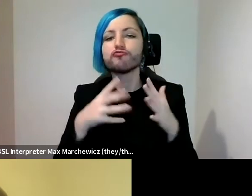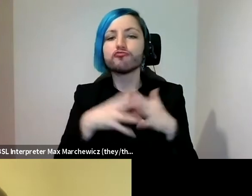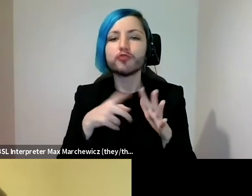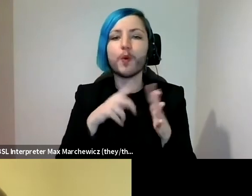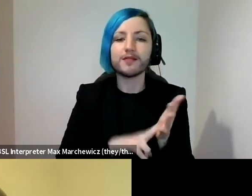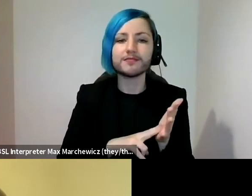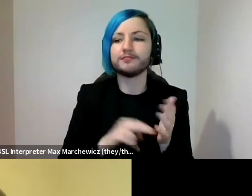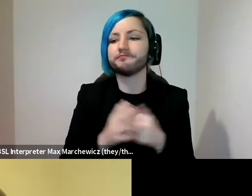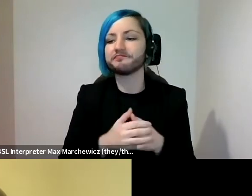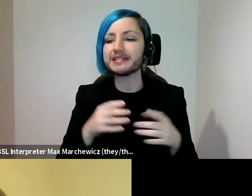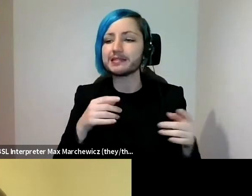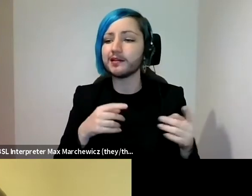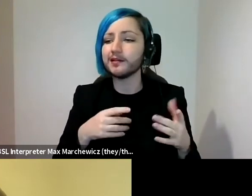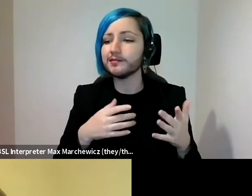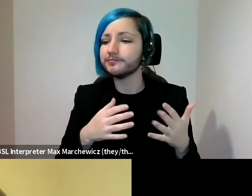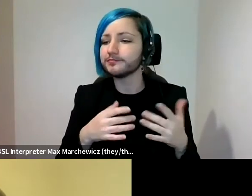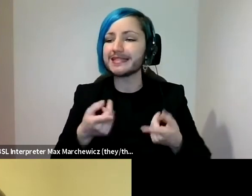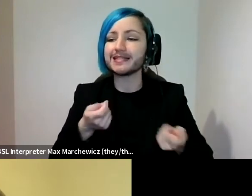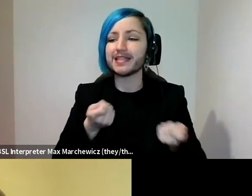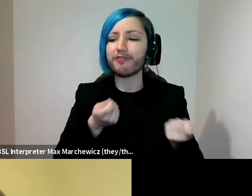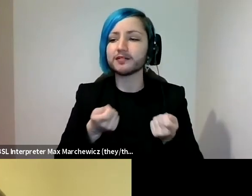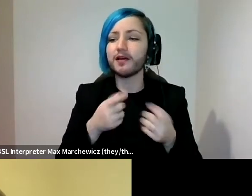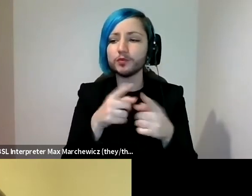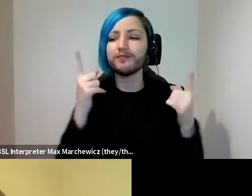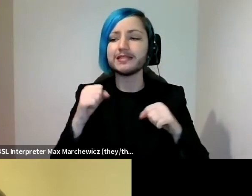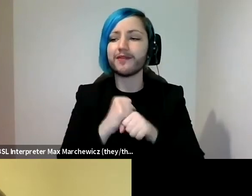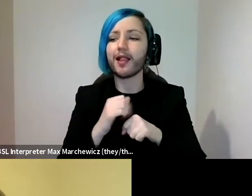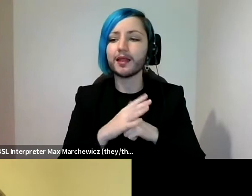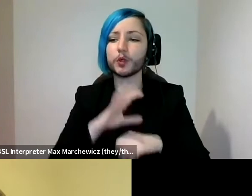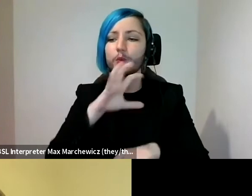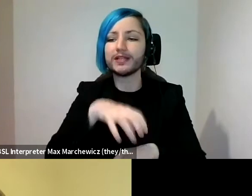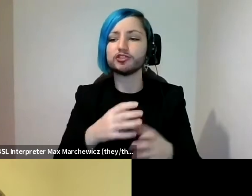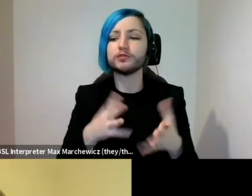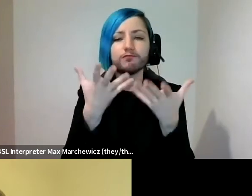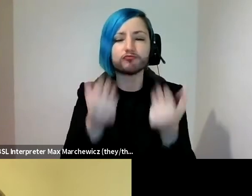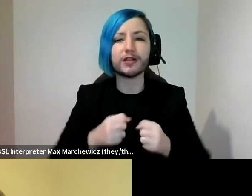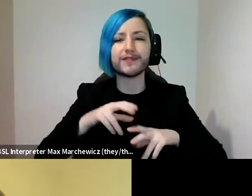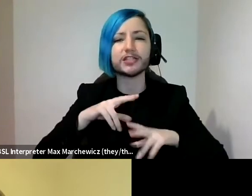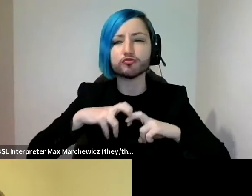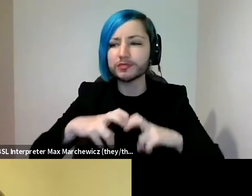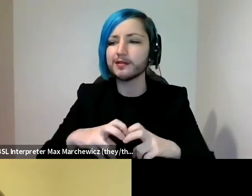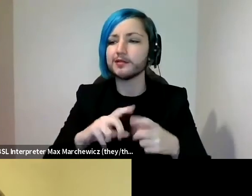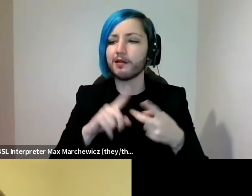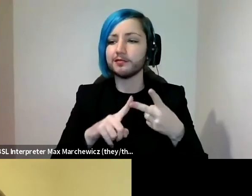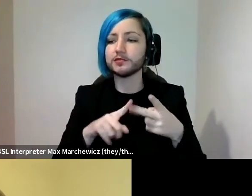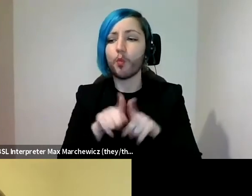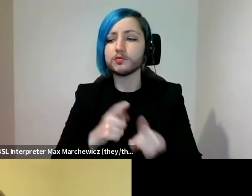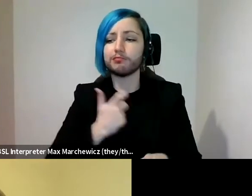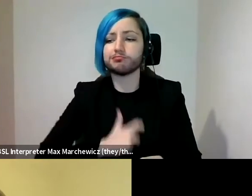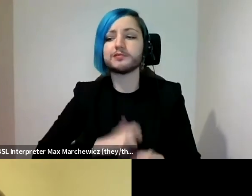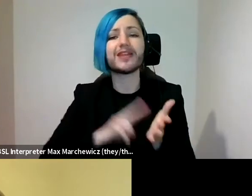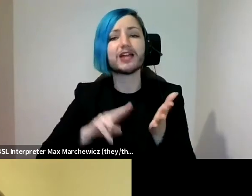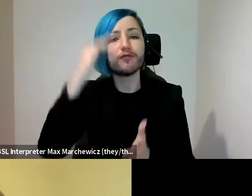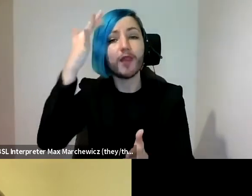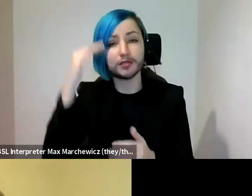Gravitational Research and holds the Chair of Natural Philosophy there. Sheila also became the President of the Institute of